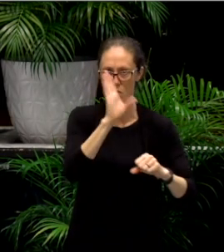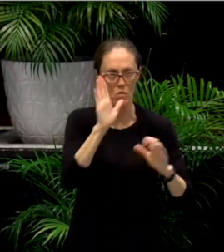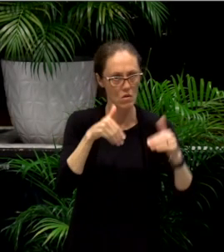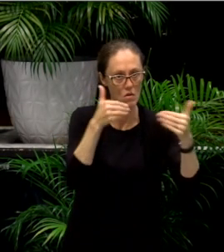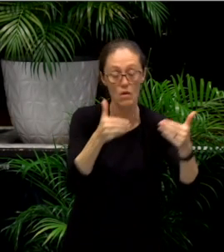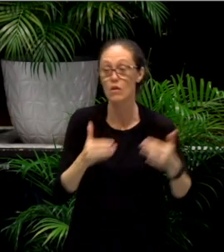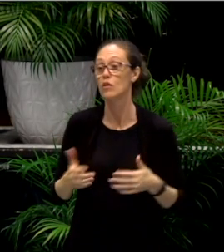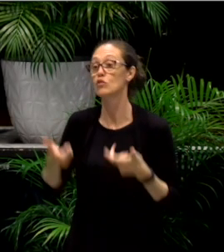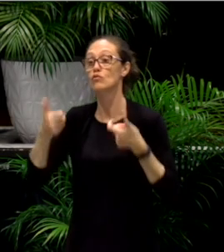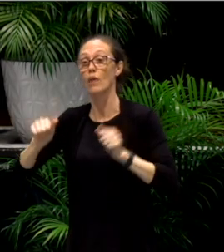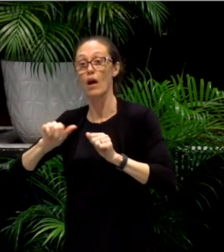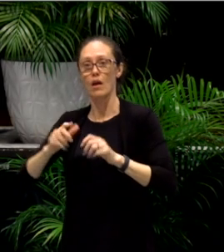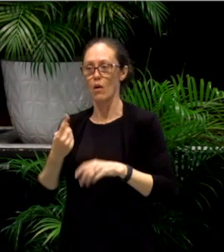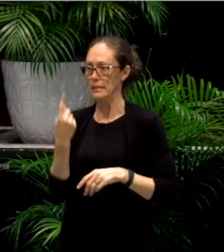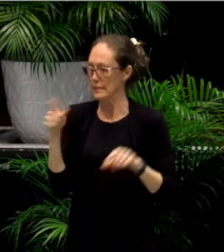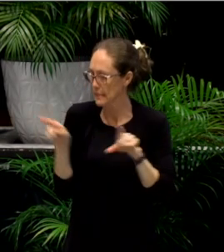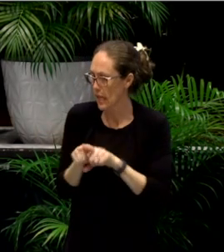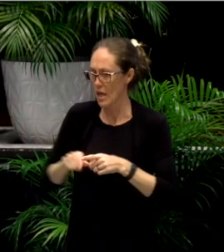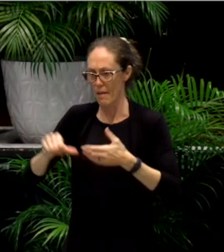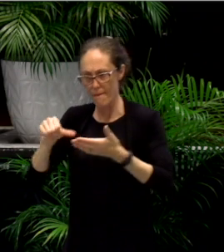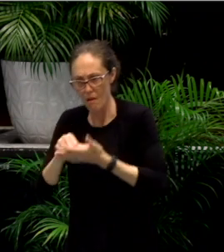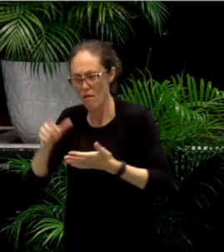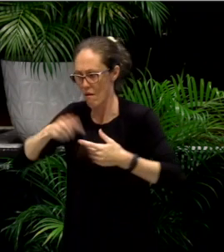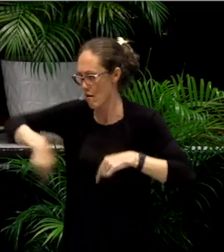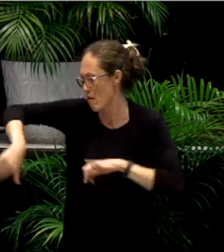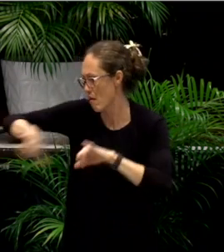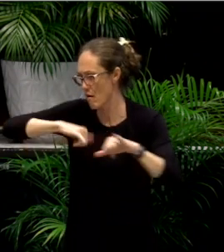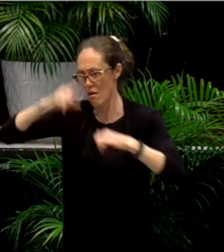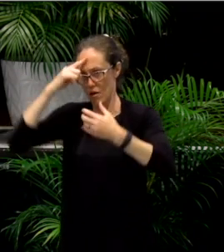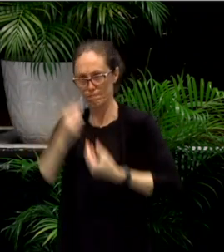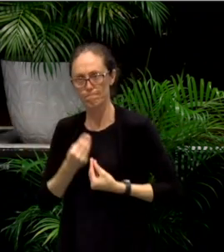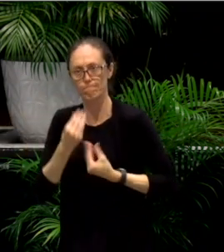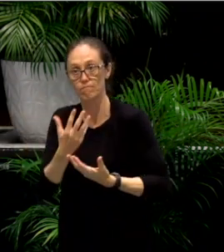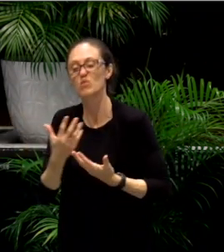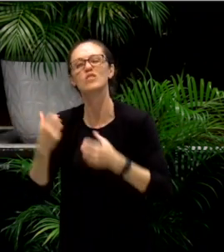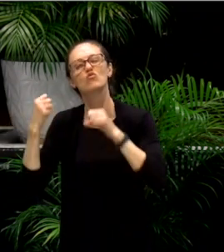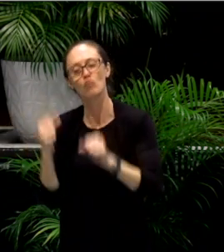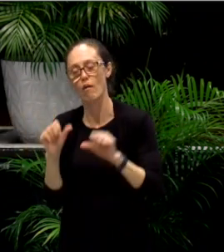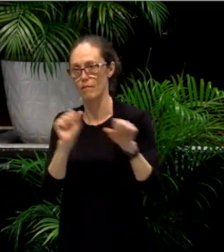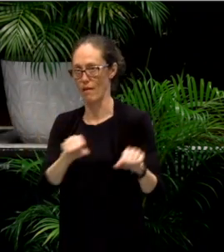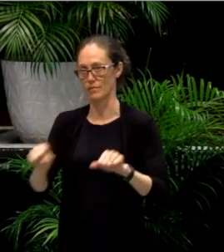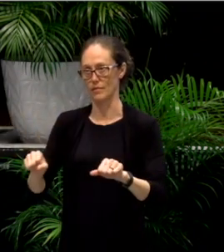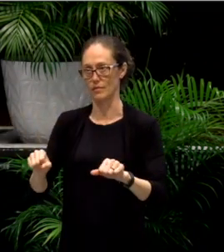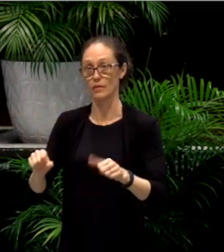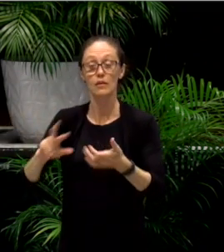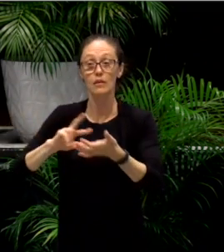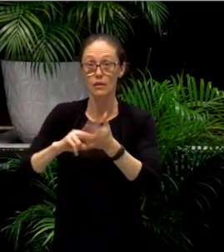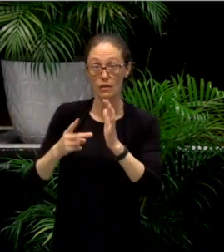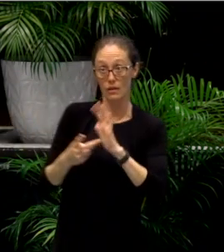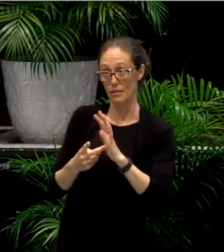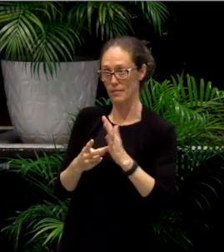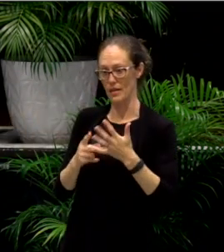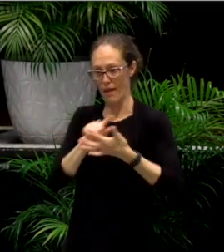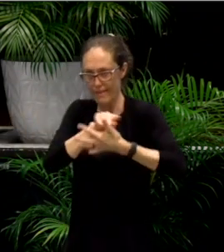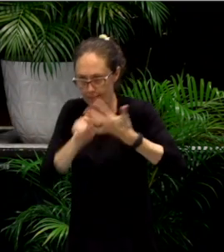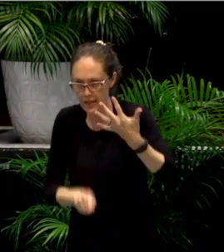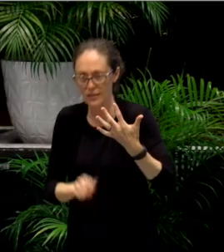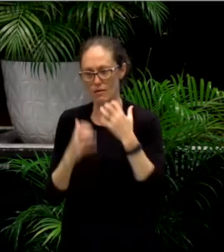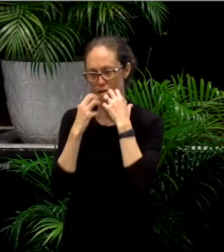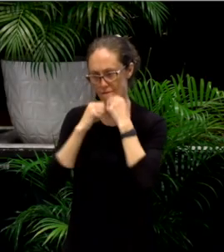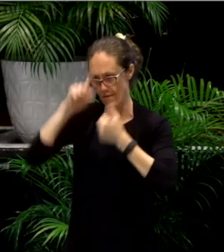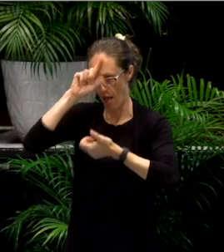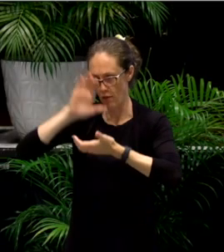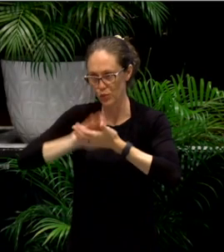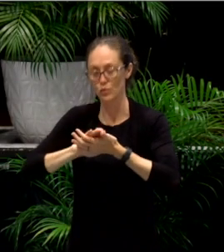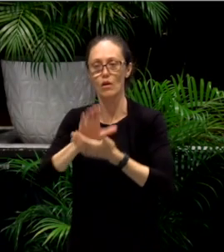voice with our colleagues, and to be as strong as we possibly can. So that what we say that these are the values and core mission